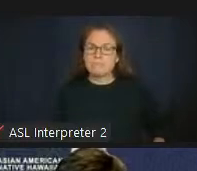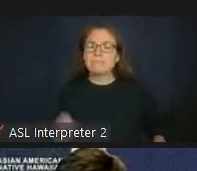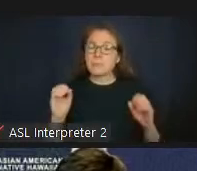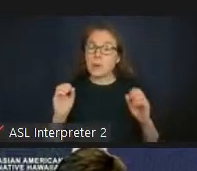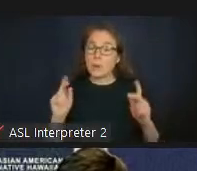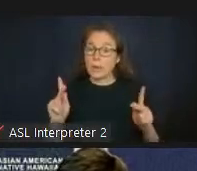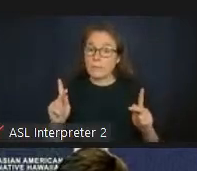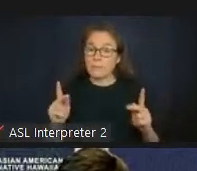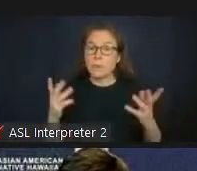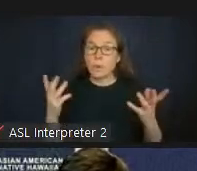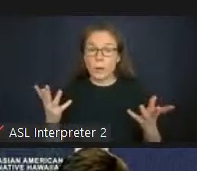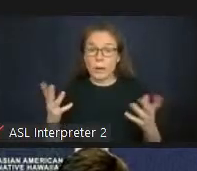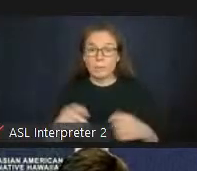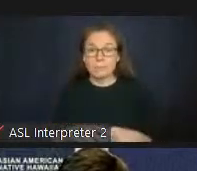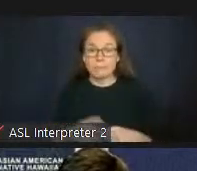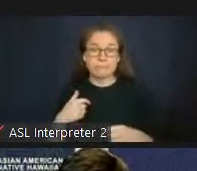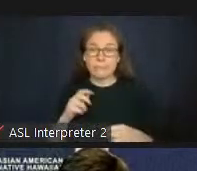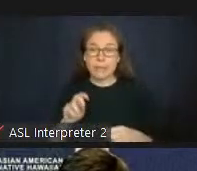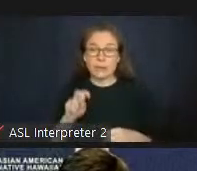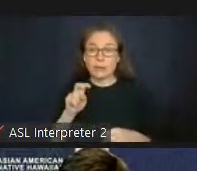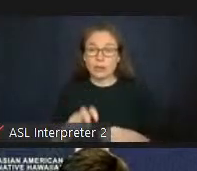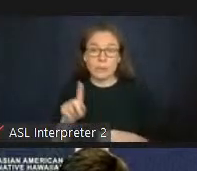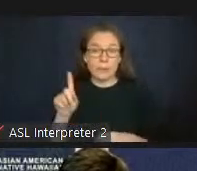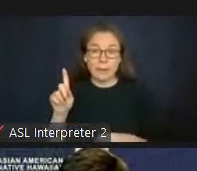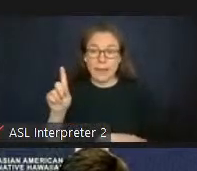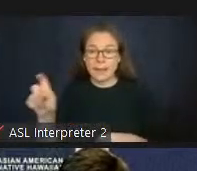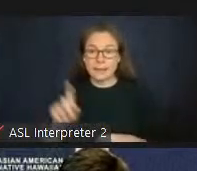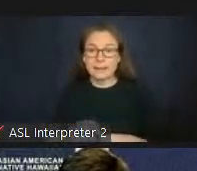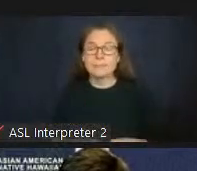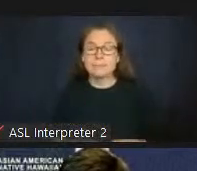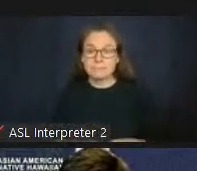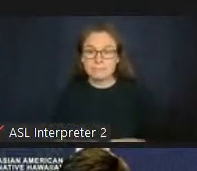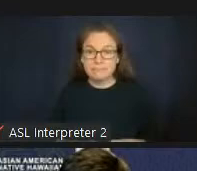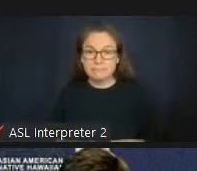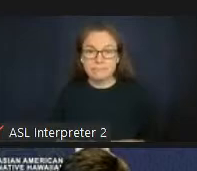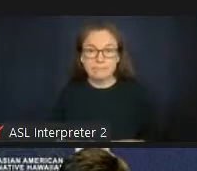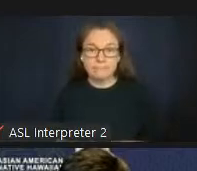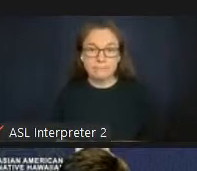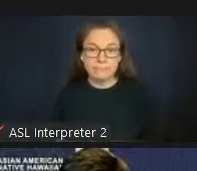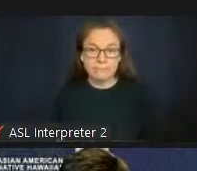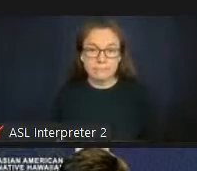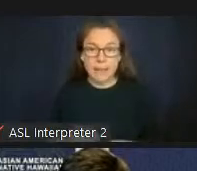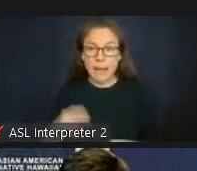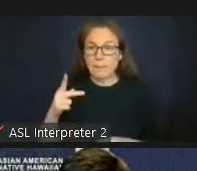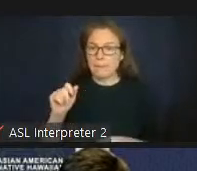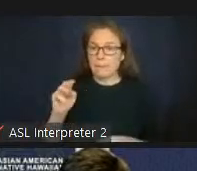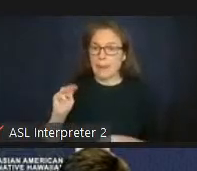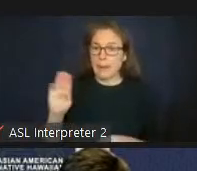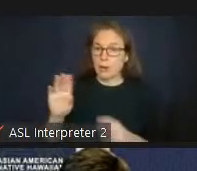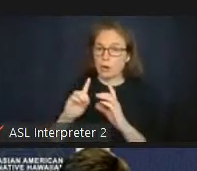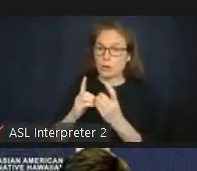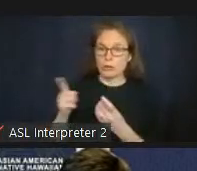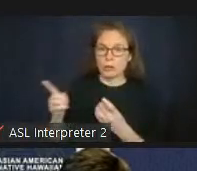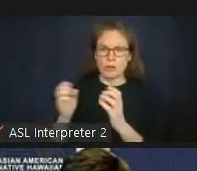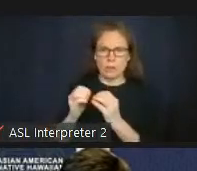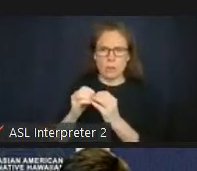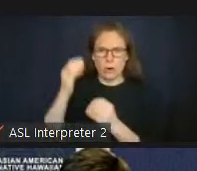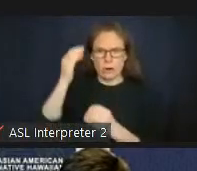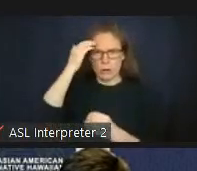well, then I'll just jump in with a simple question. Obviously, this is up in Pam's district, and she would have much more